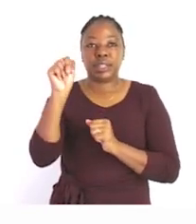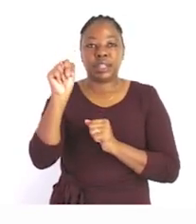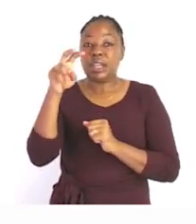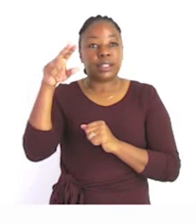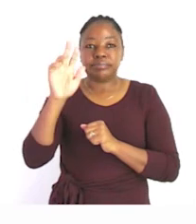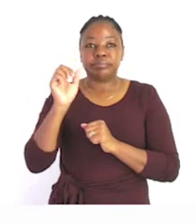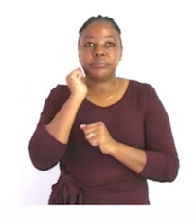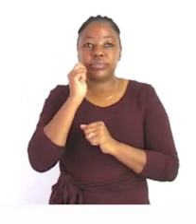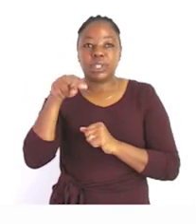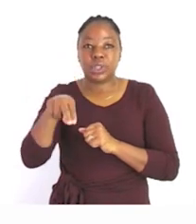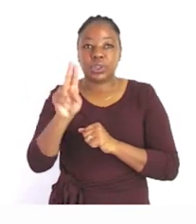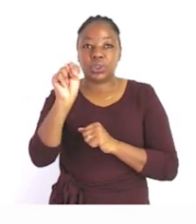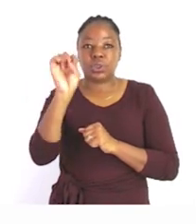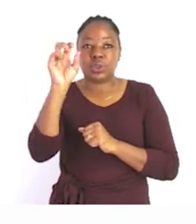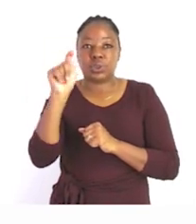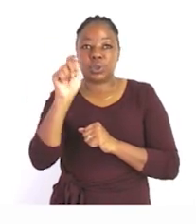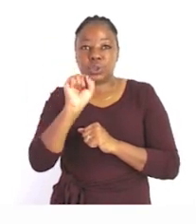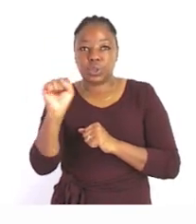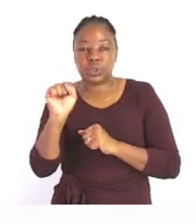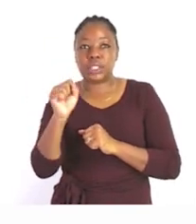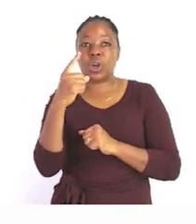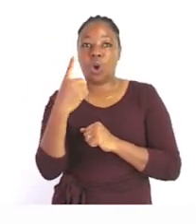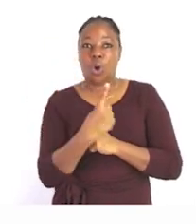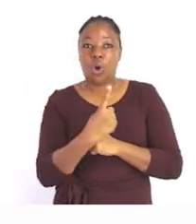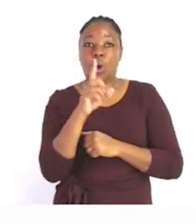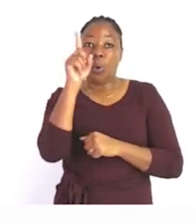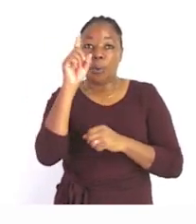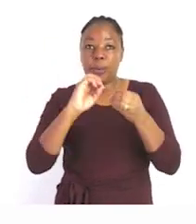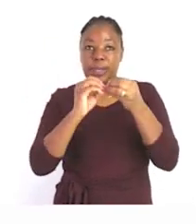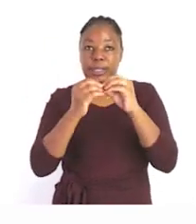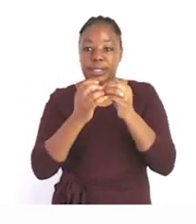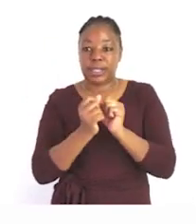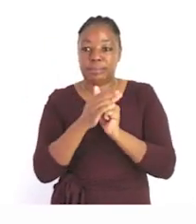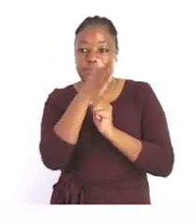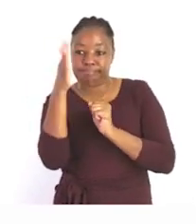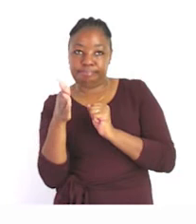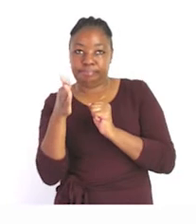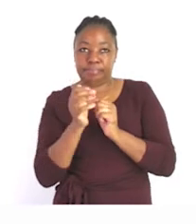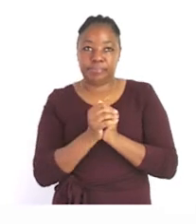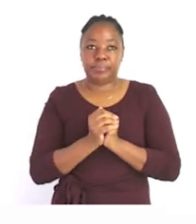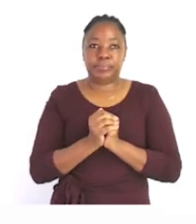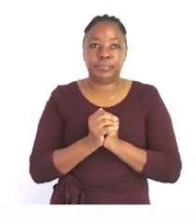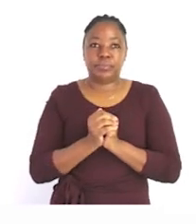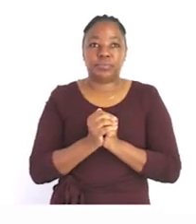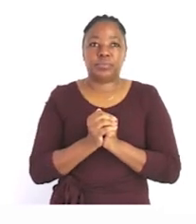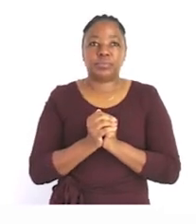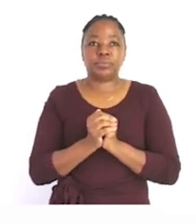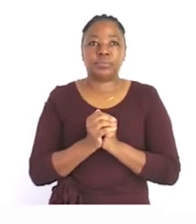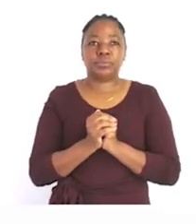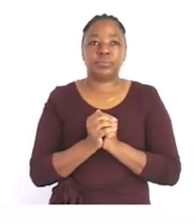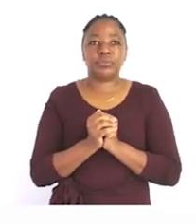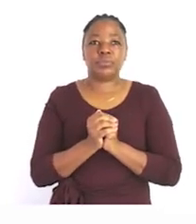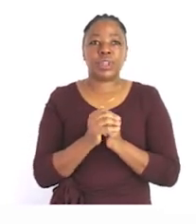our number 54, the number 4 is underlined. Therefore, our answer is 4. And